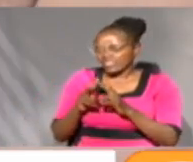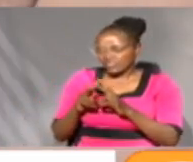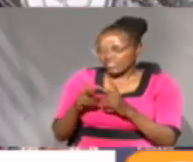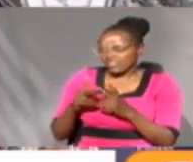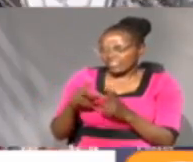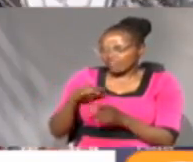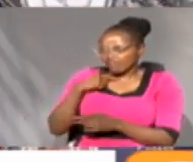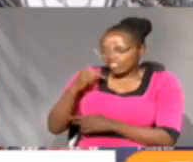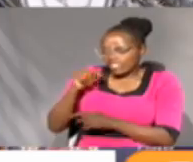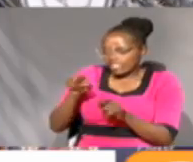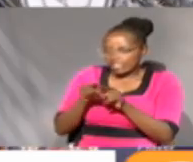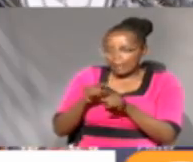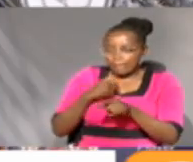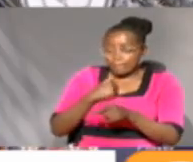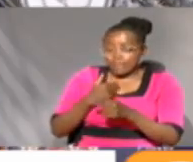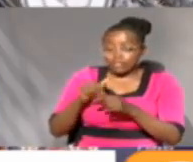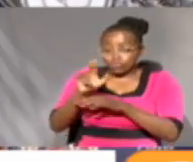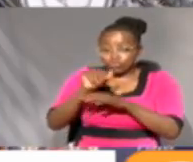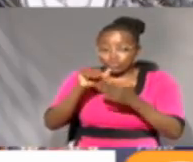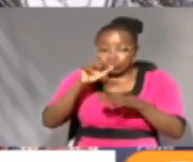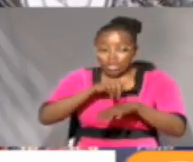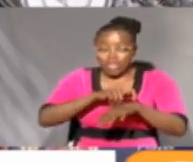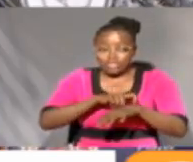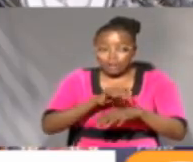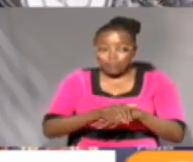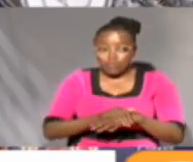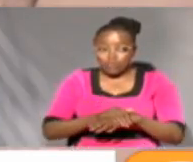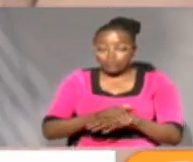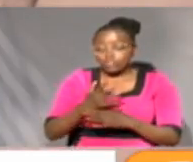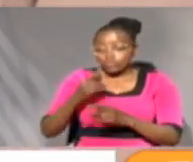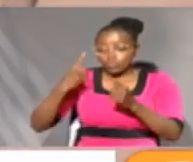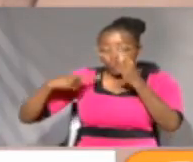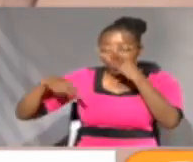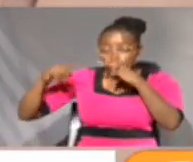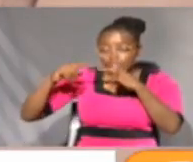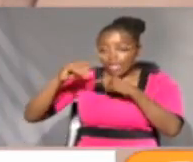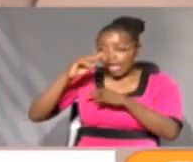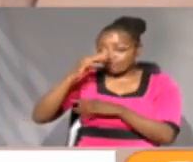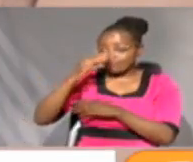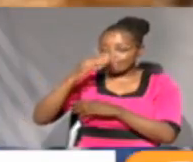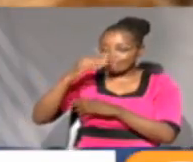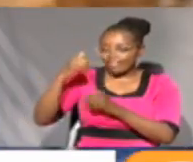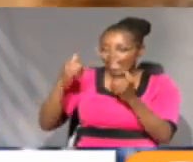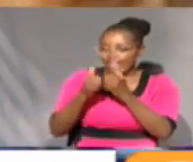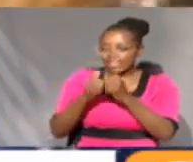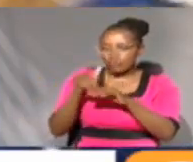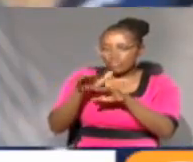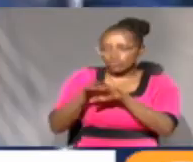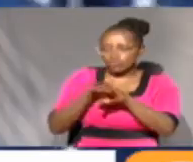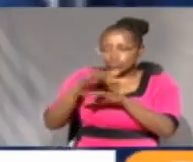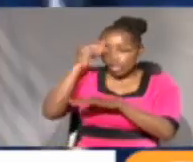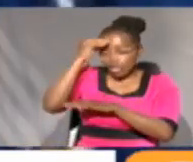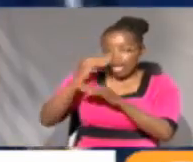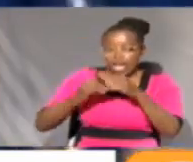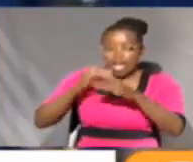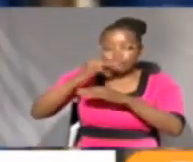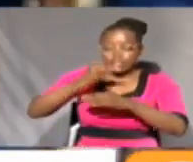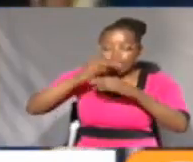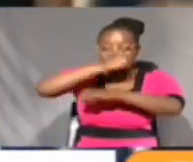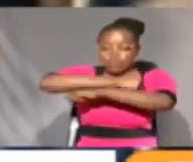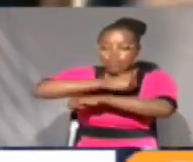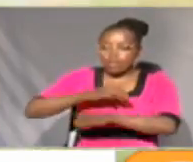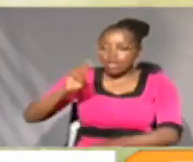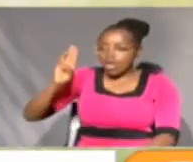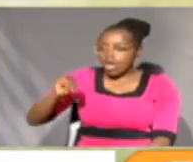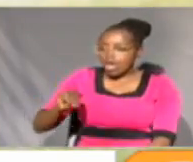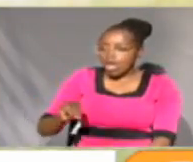It took me quite some time to understand the game. I was a slow learner. After high school, Ombachi joined Mwamba